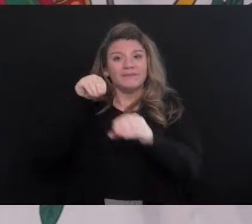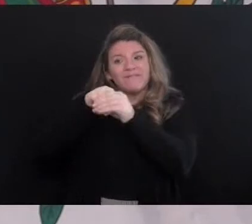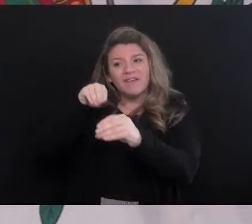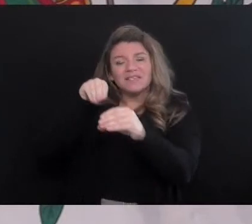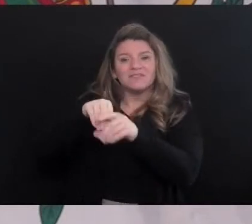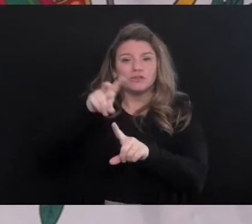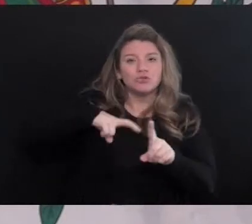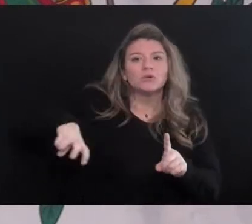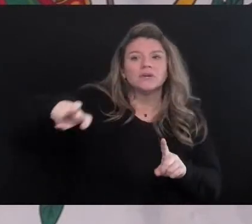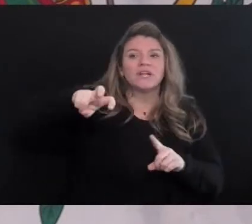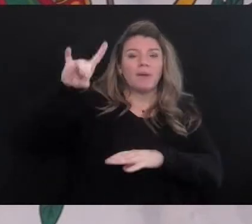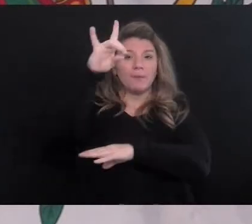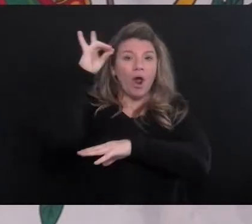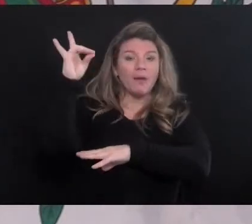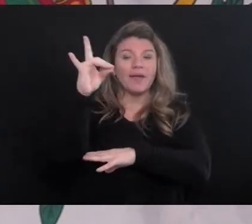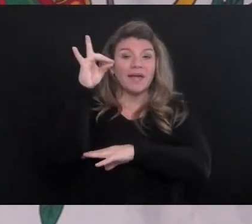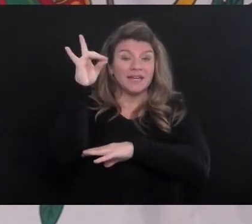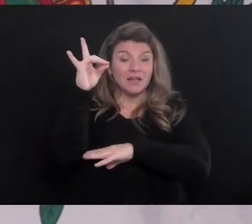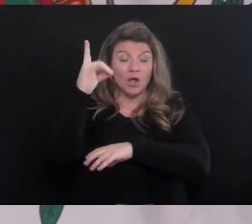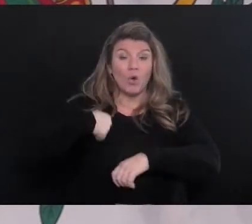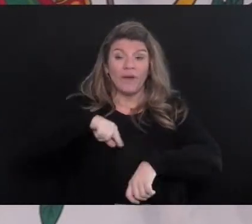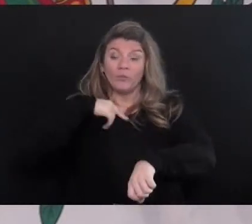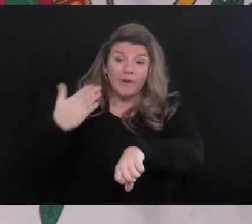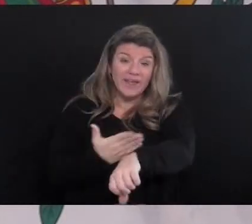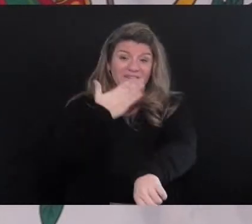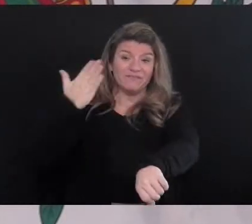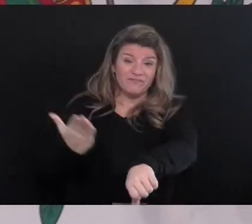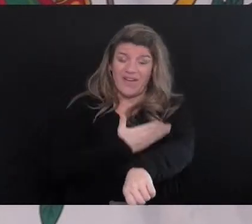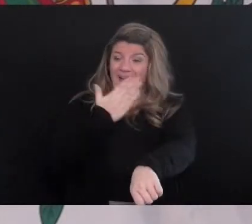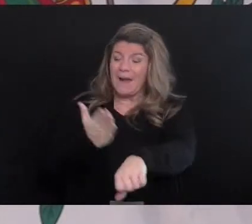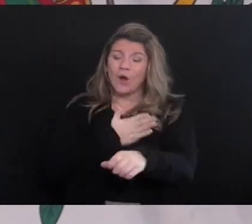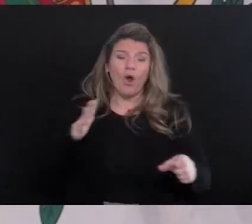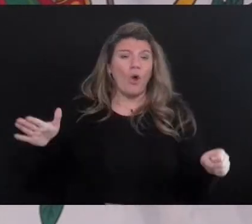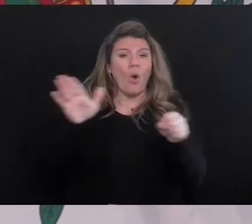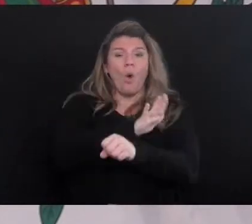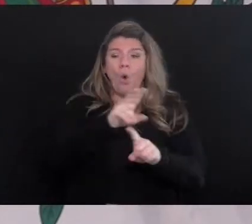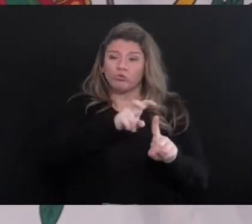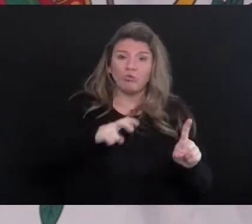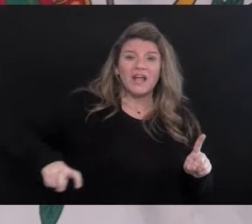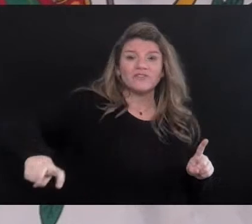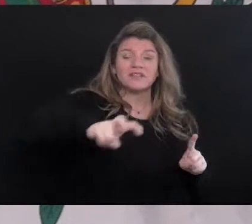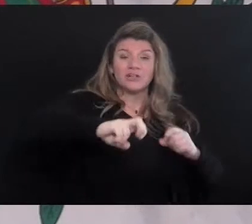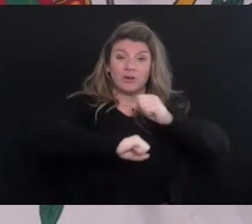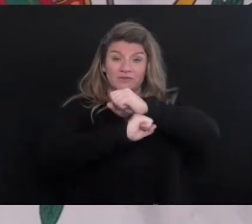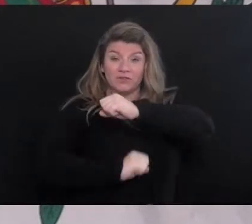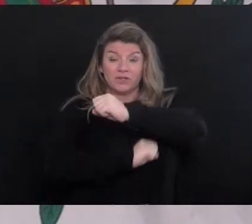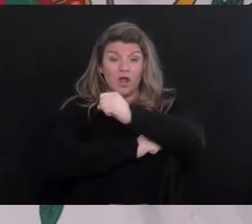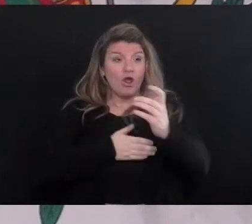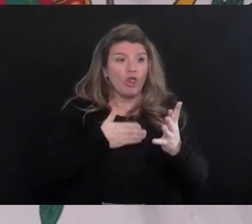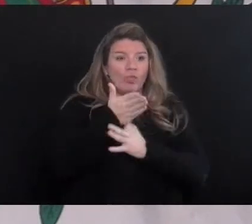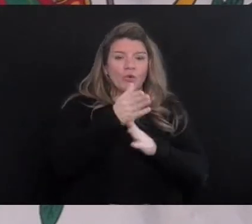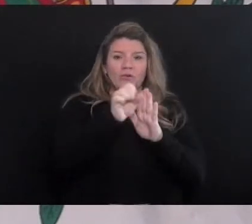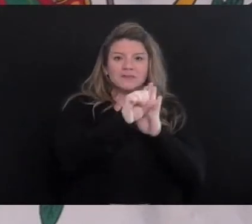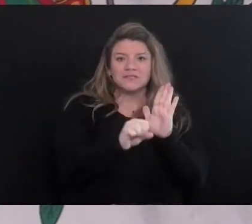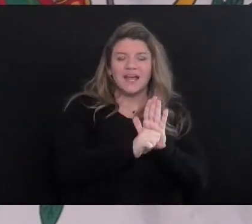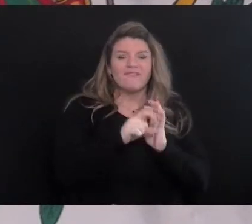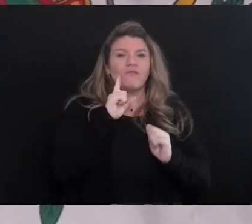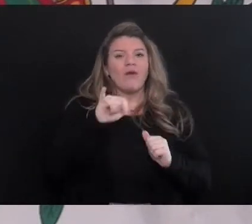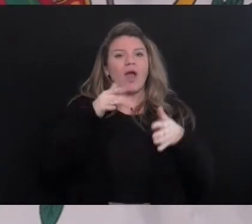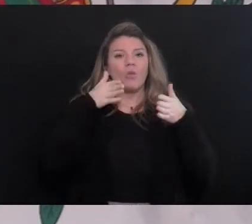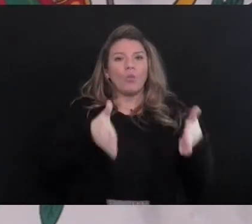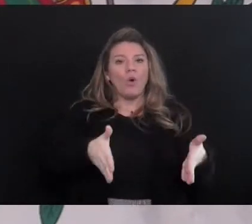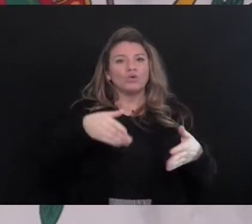broadband. We revamped our whole transportation infrastructure through the state, through Roads to